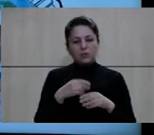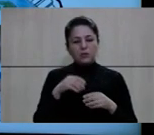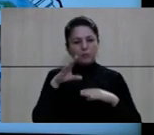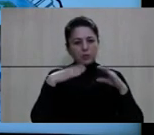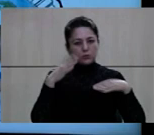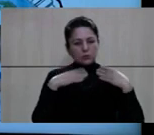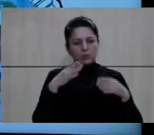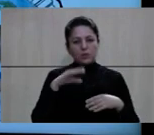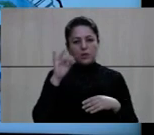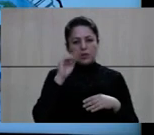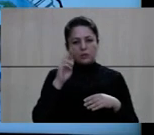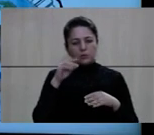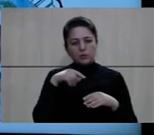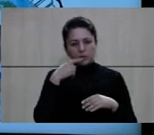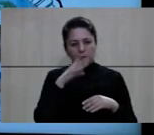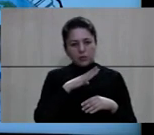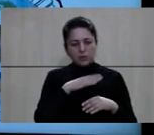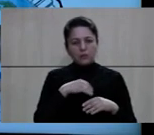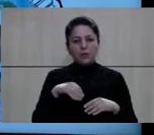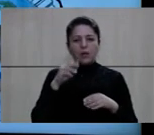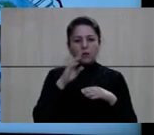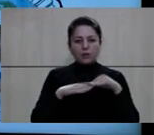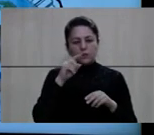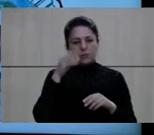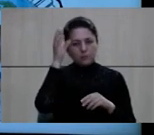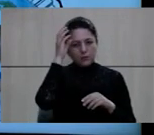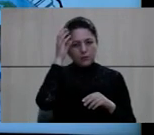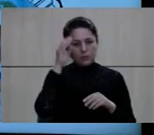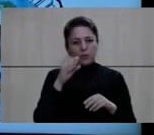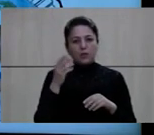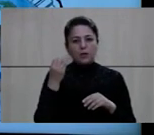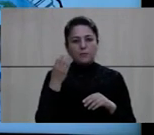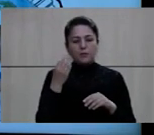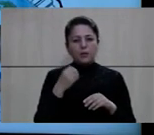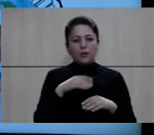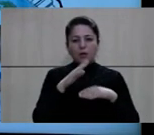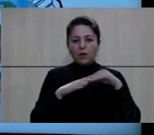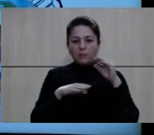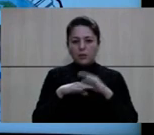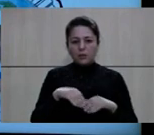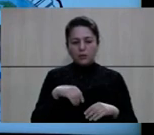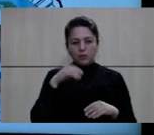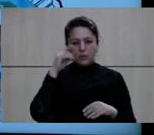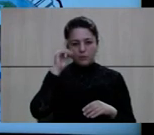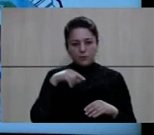anglatadi. Kasb maxsus nazariy bilim hamda amaliy ko'nikmalarga ega